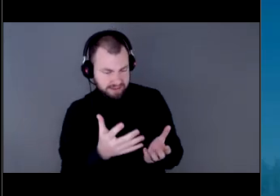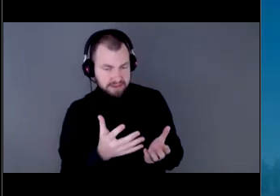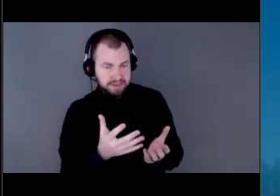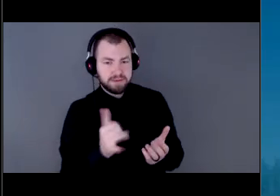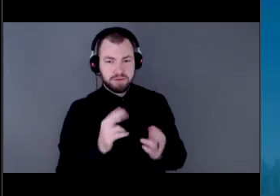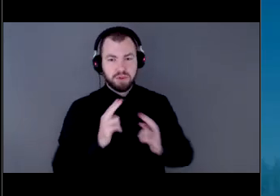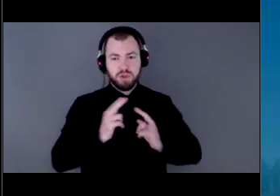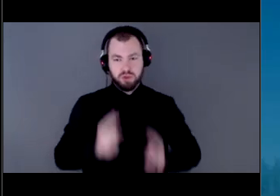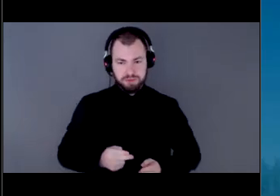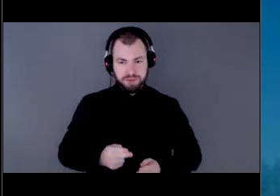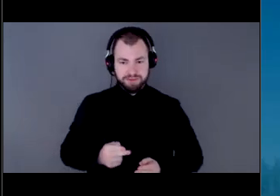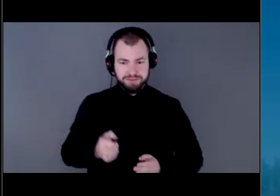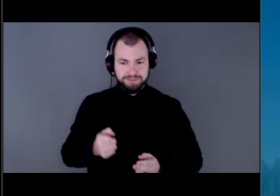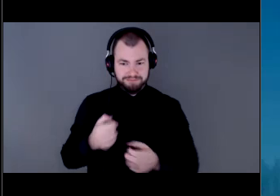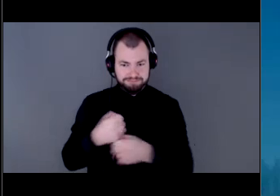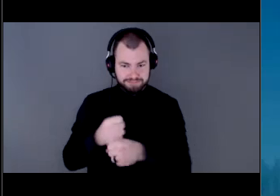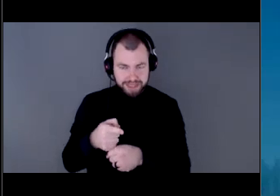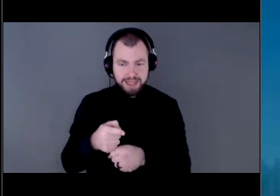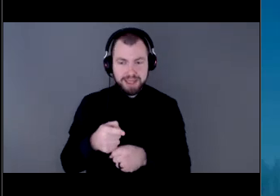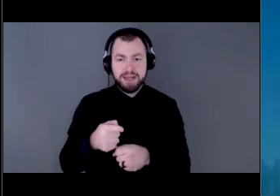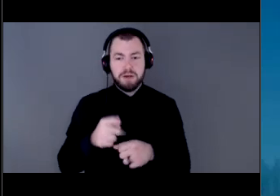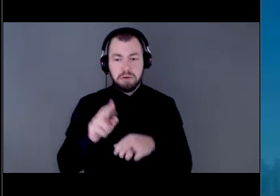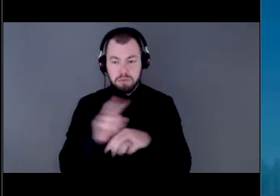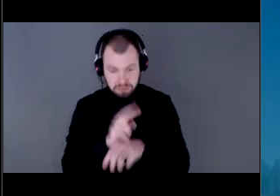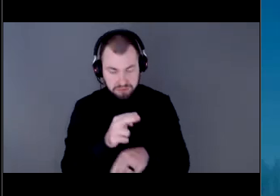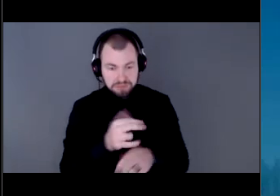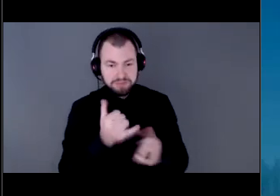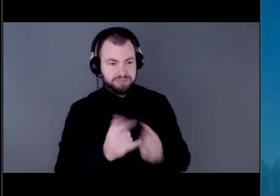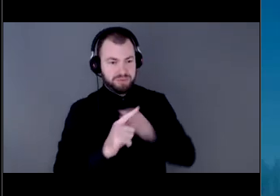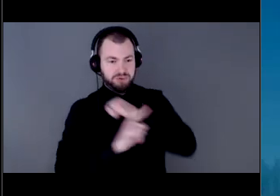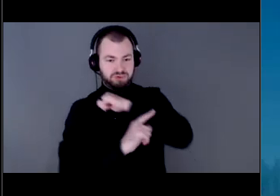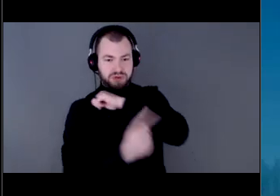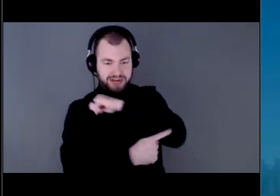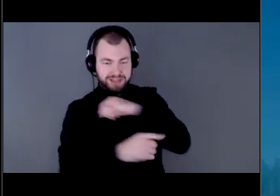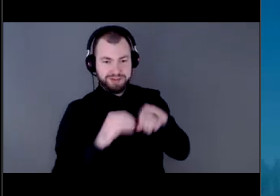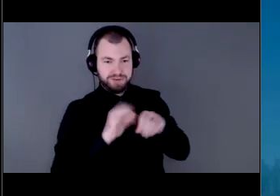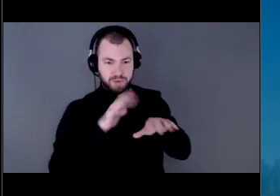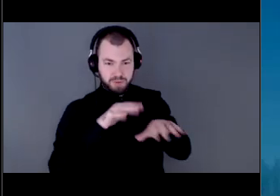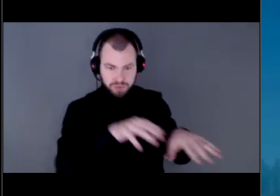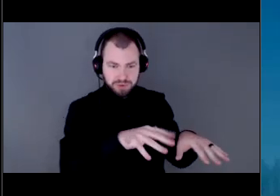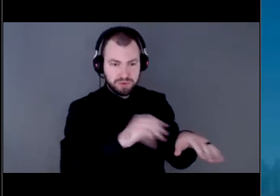sourced it and it's trash in our waterways and oceans and it doesn't belong there.